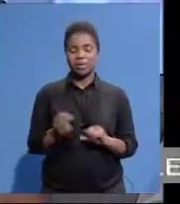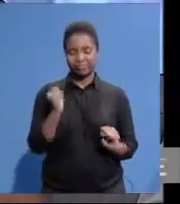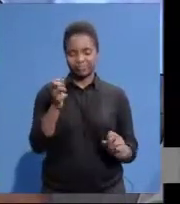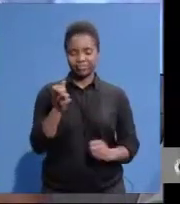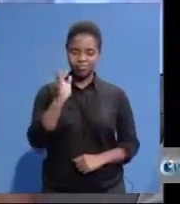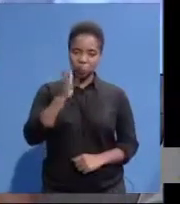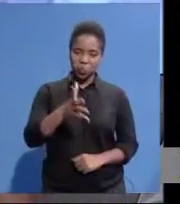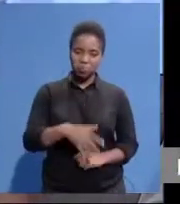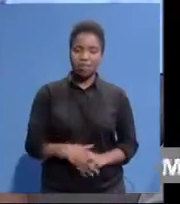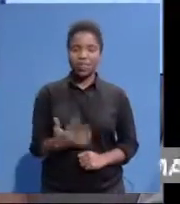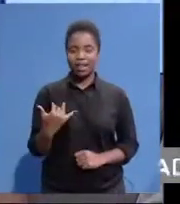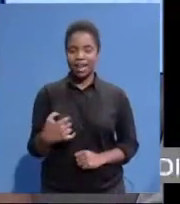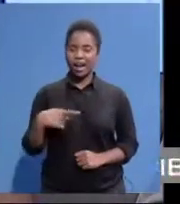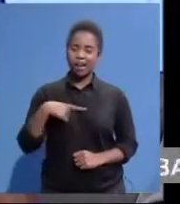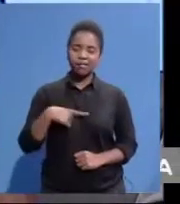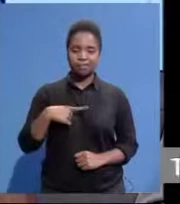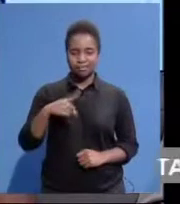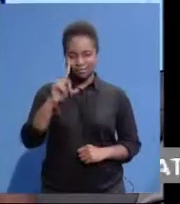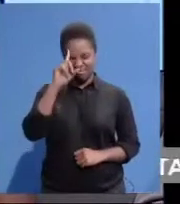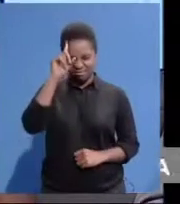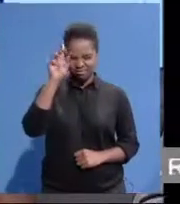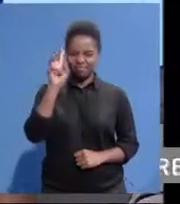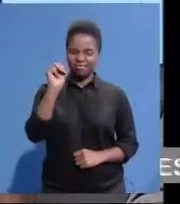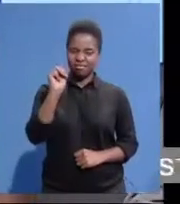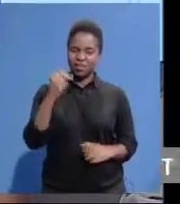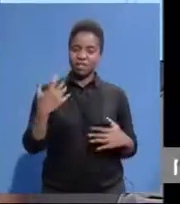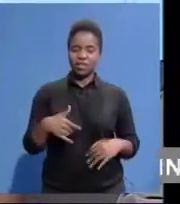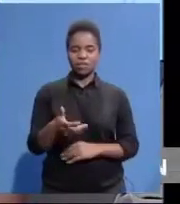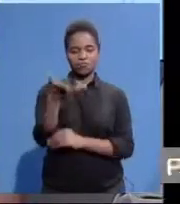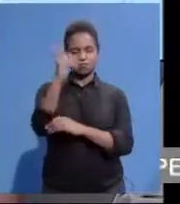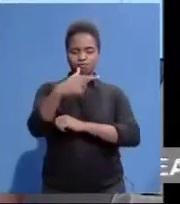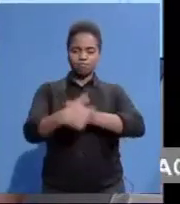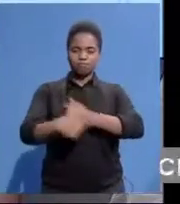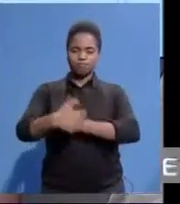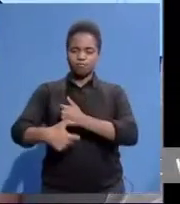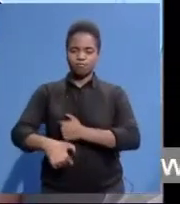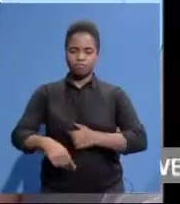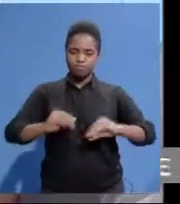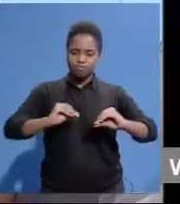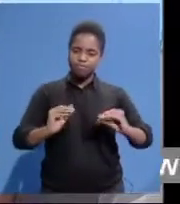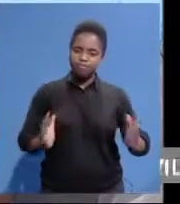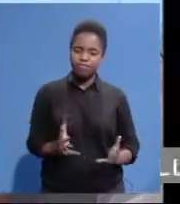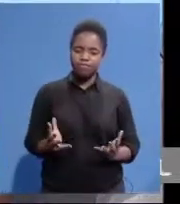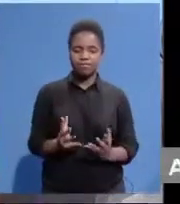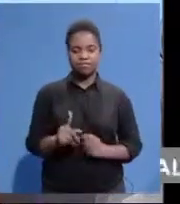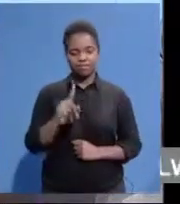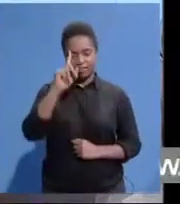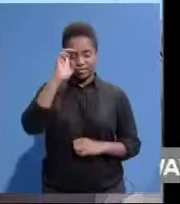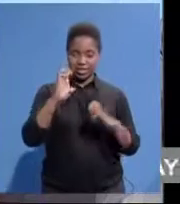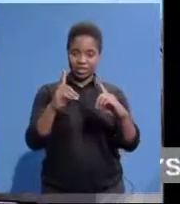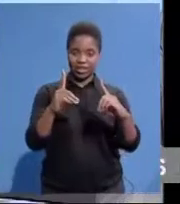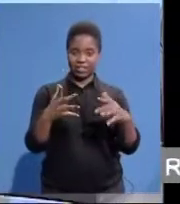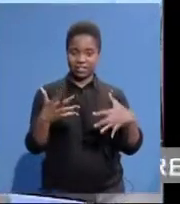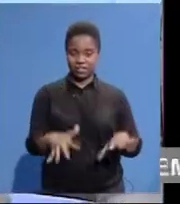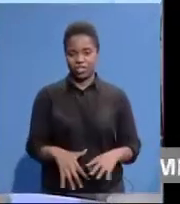enrolled, speaking about education, at quite a few higher learning institutions in those years already. Although he didn't complete any of these studies